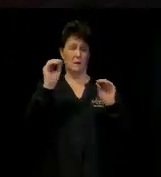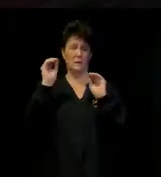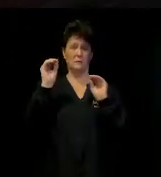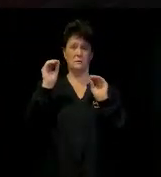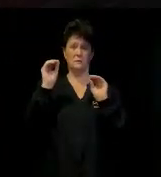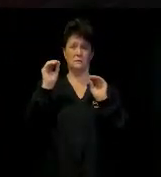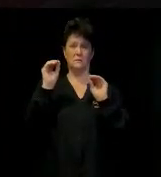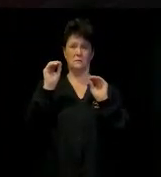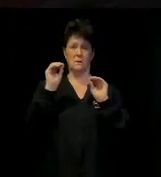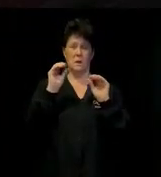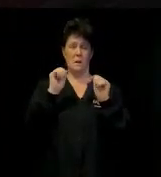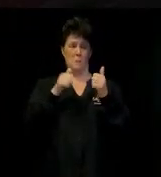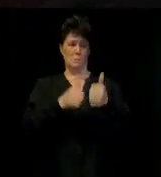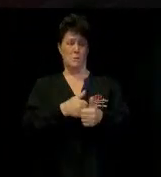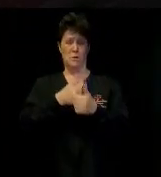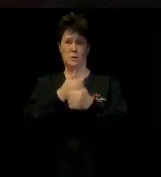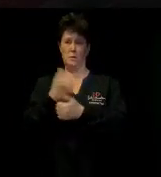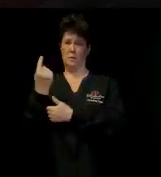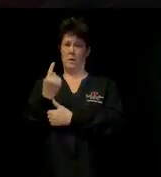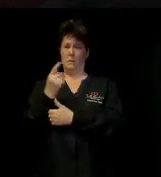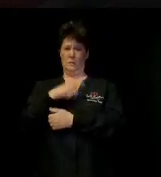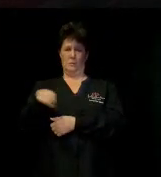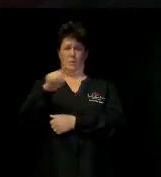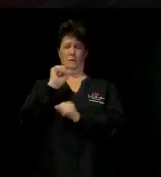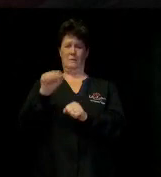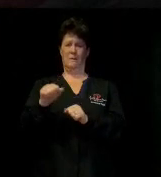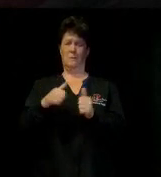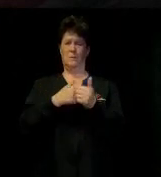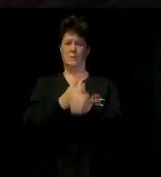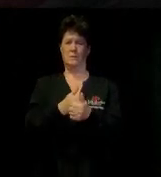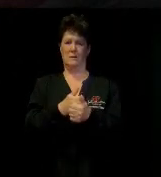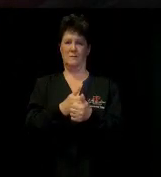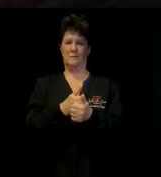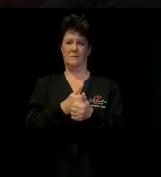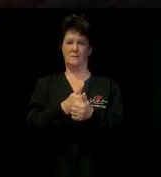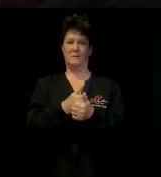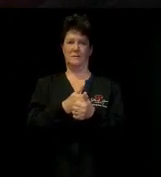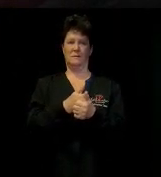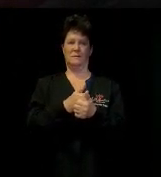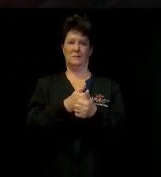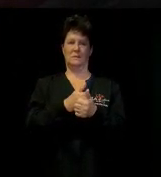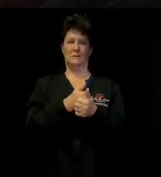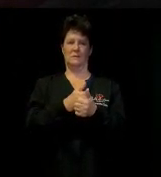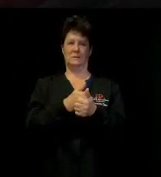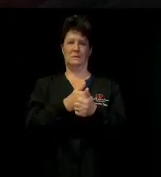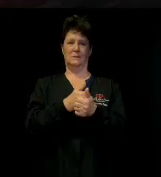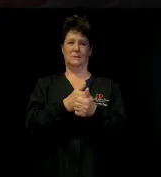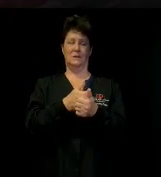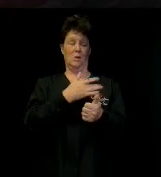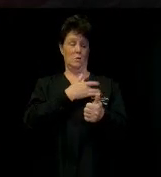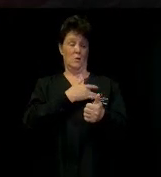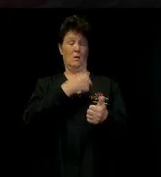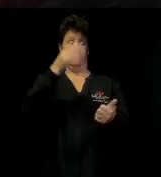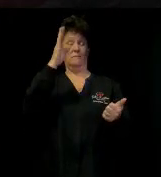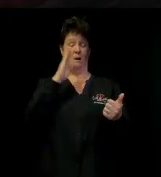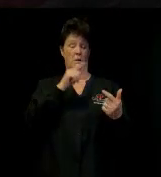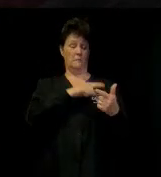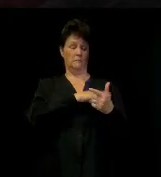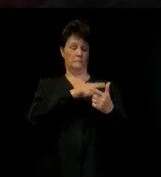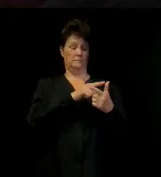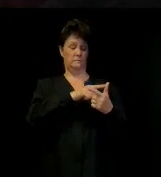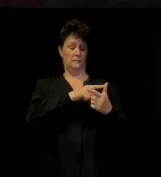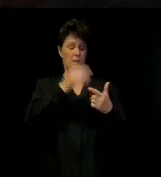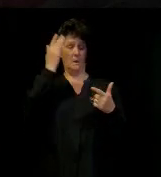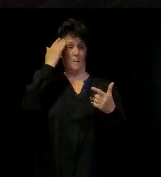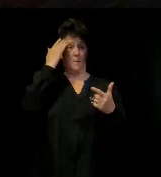pursue it. We all pursue it. And that's what makes it amazing. Amen. So this brings me into ultimately, you have the heart of God. You have the mind